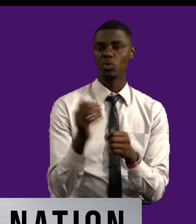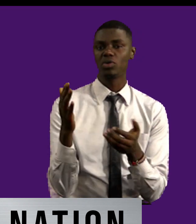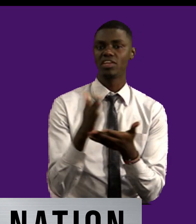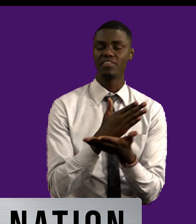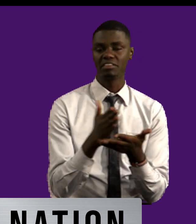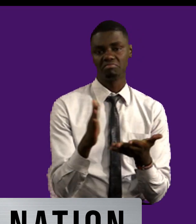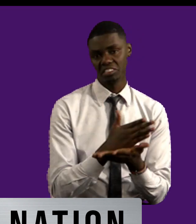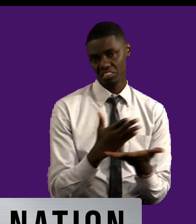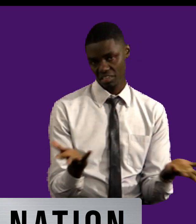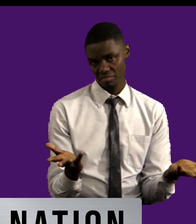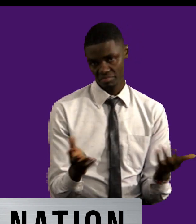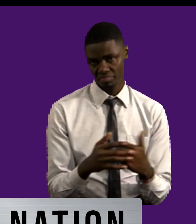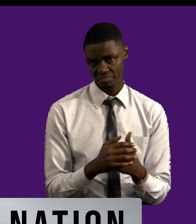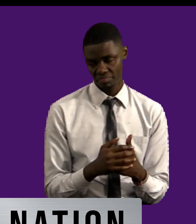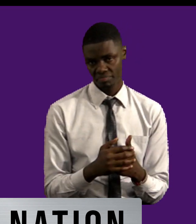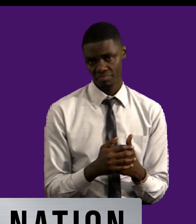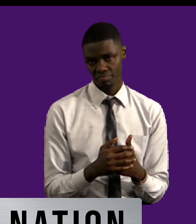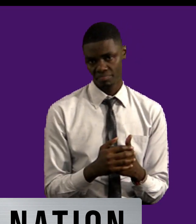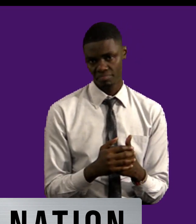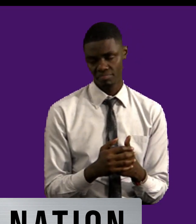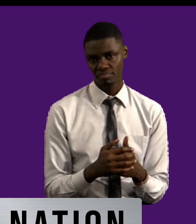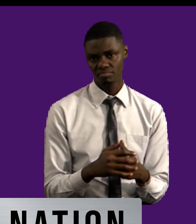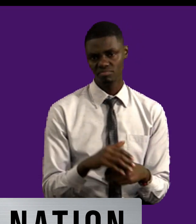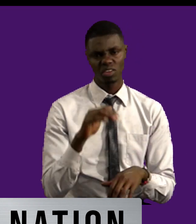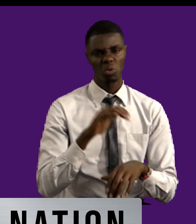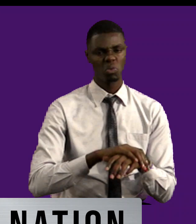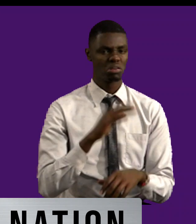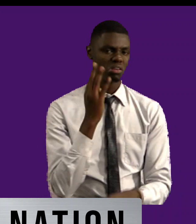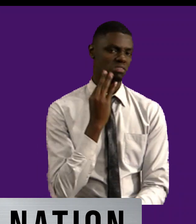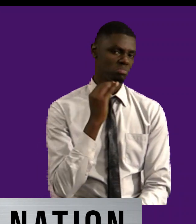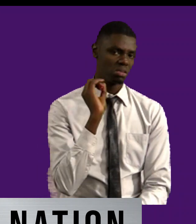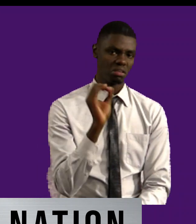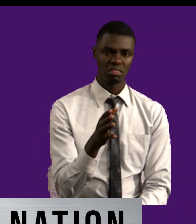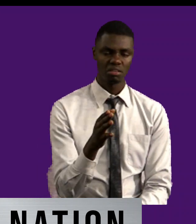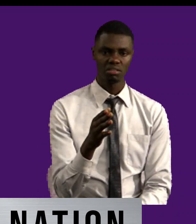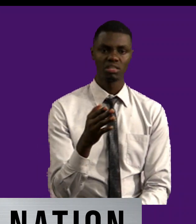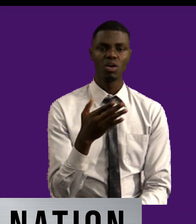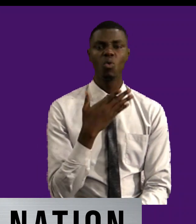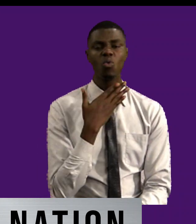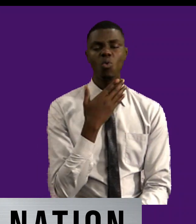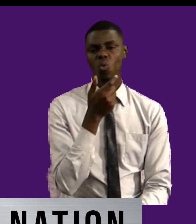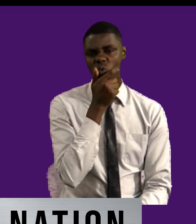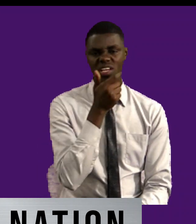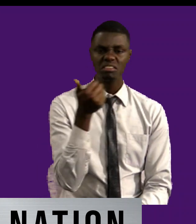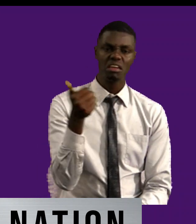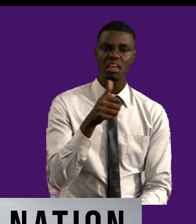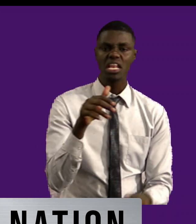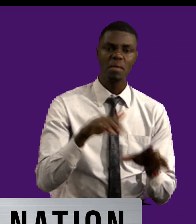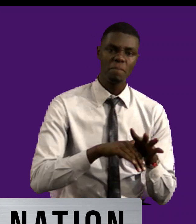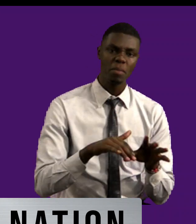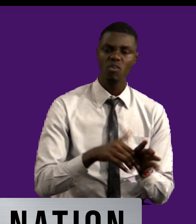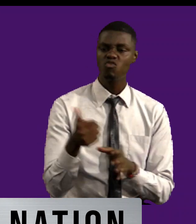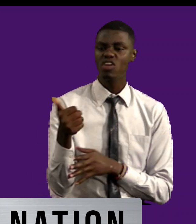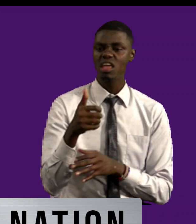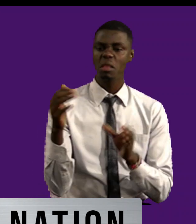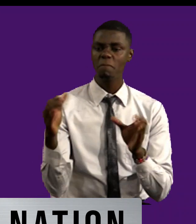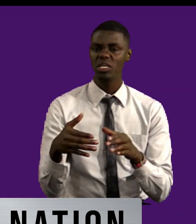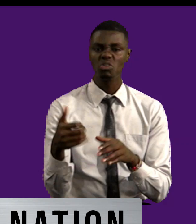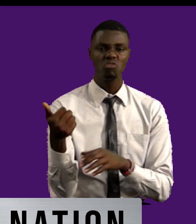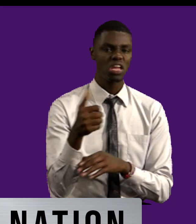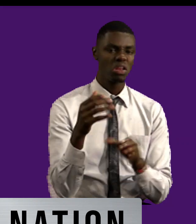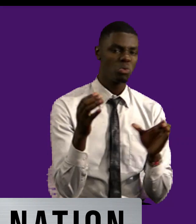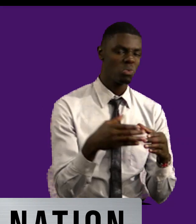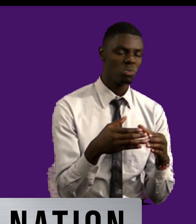air, so it's not a good experience, and we would not wish any member of any party or any